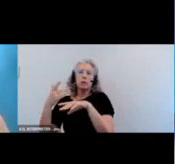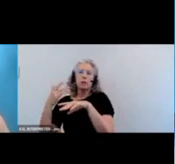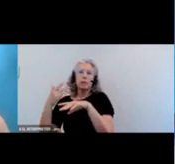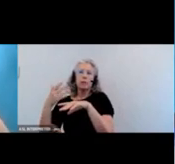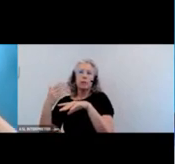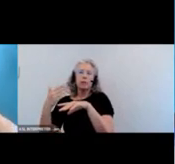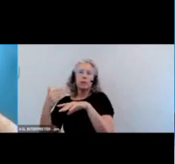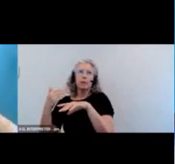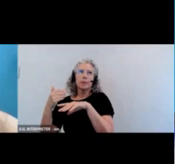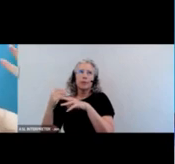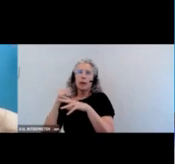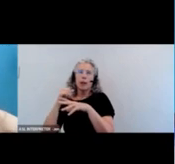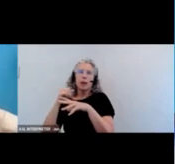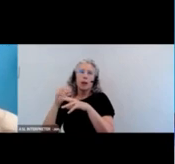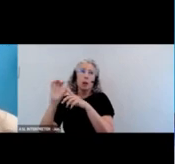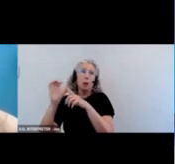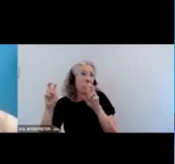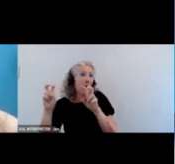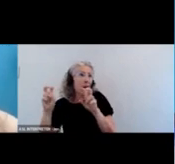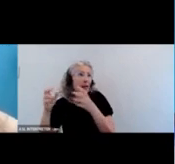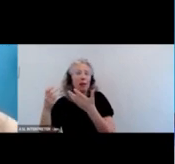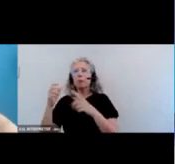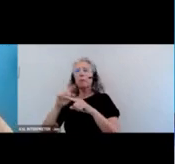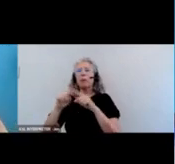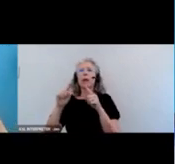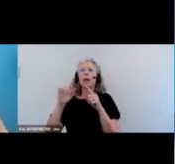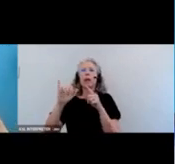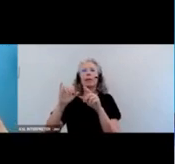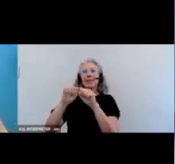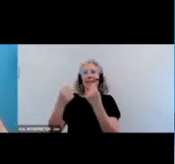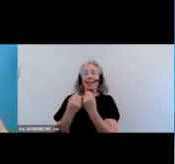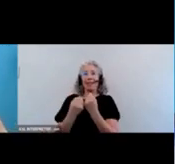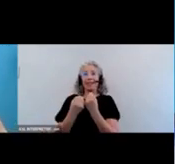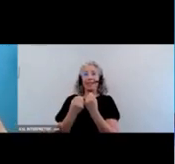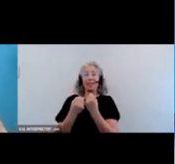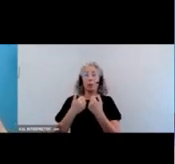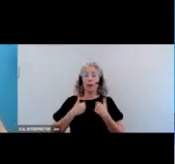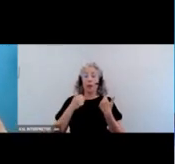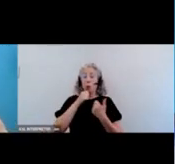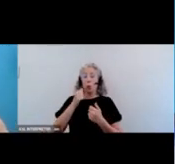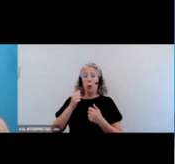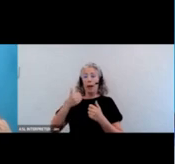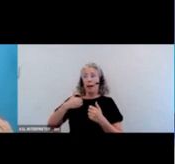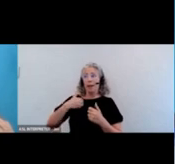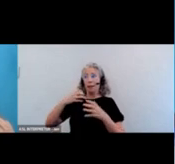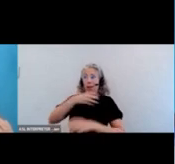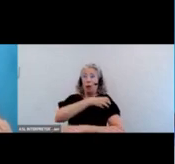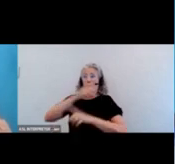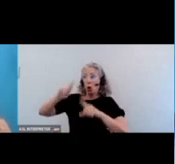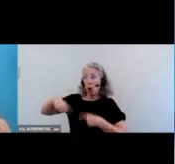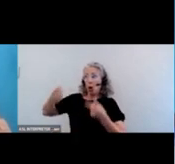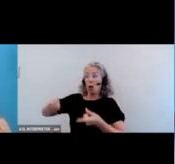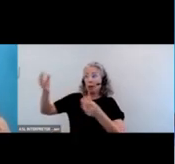I hesitate to call it culture, but you know, this world, this society that we live in and who conventionally has had the power to determine what is